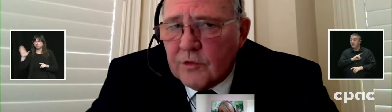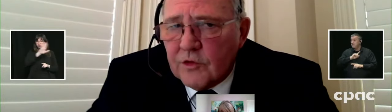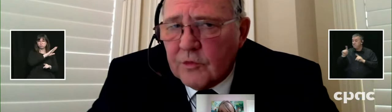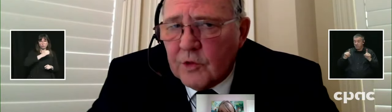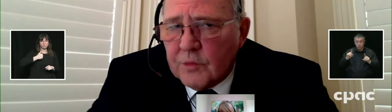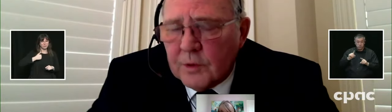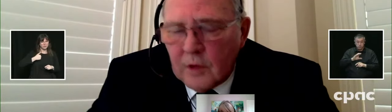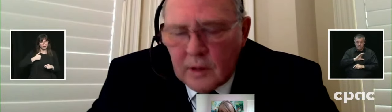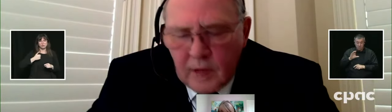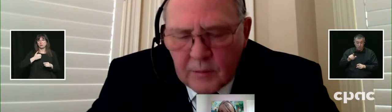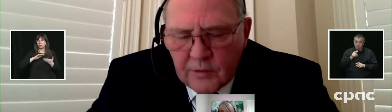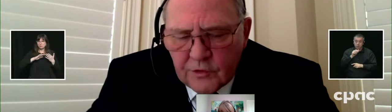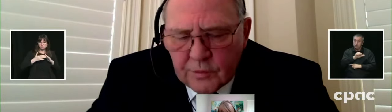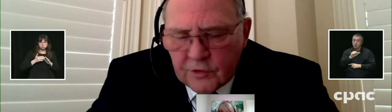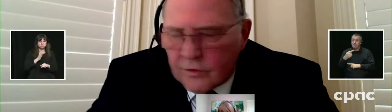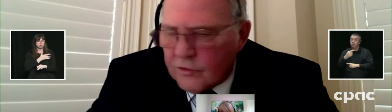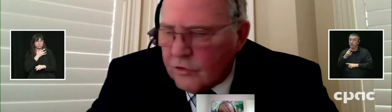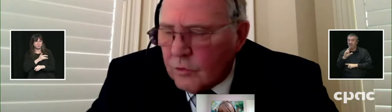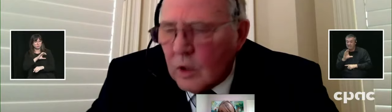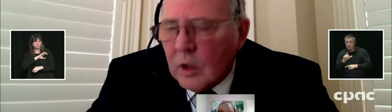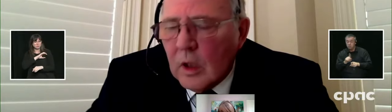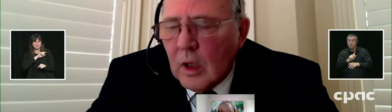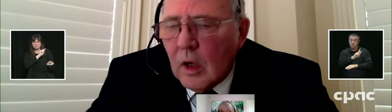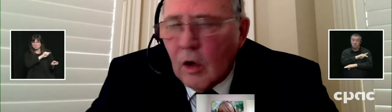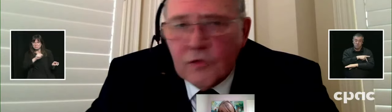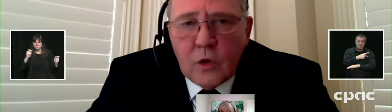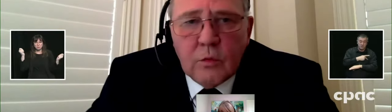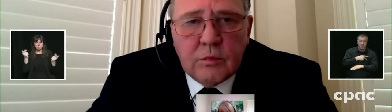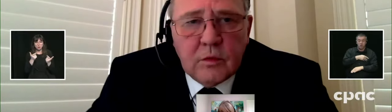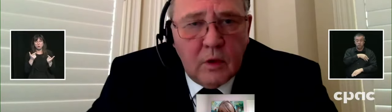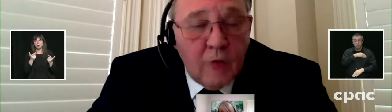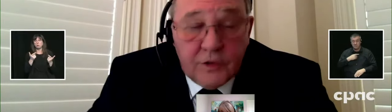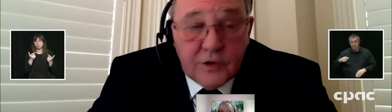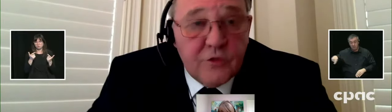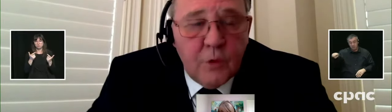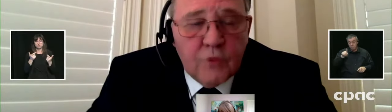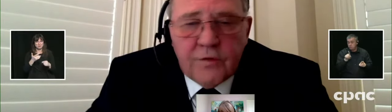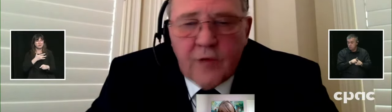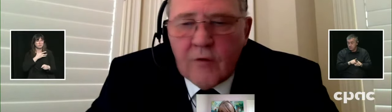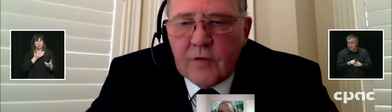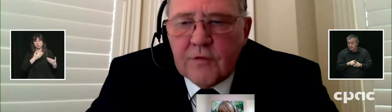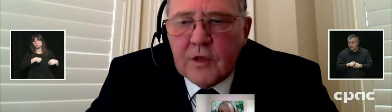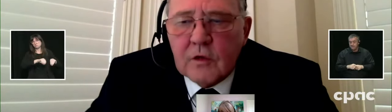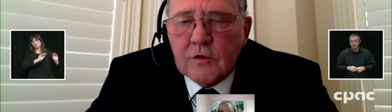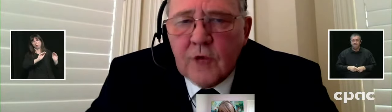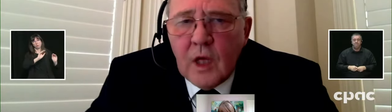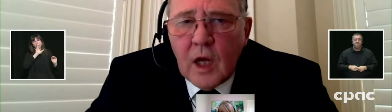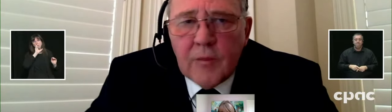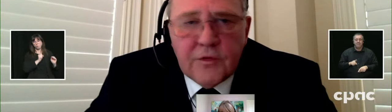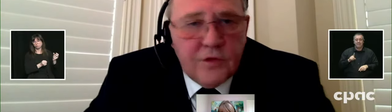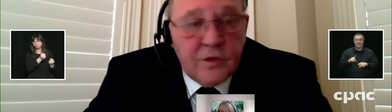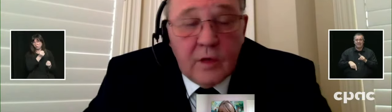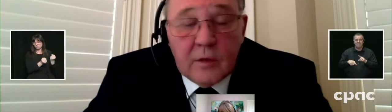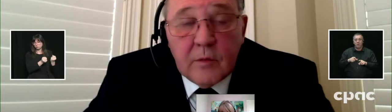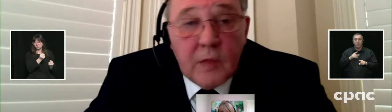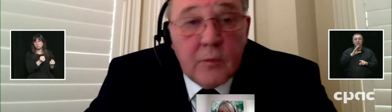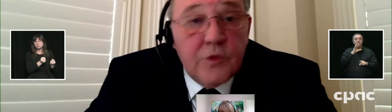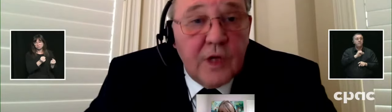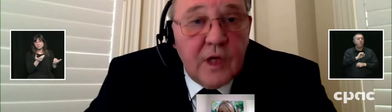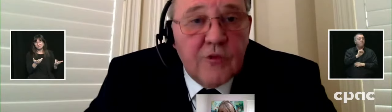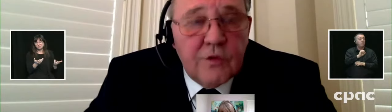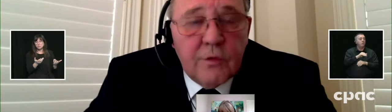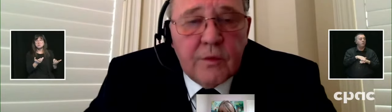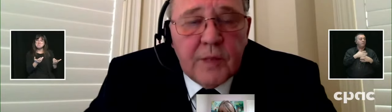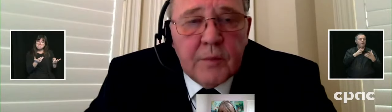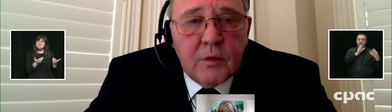police services, municipal and provincial police services as well, also often dispose of their vehicles. This is an